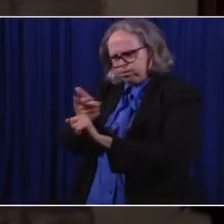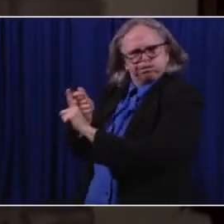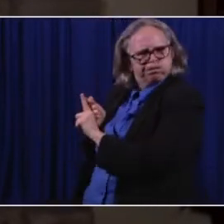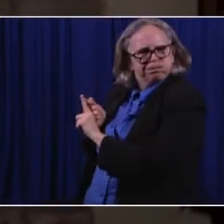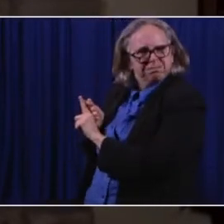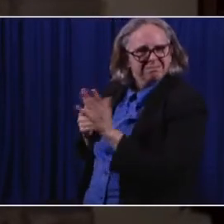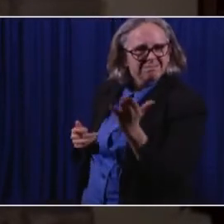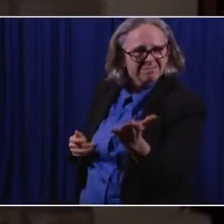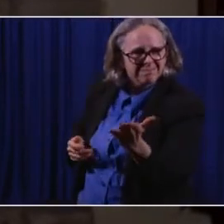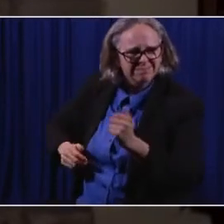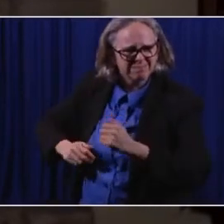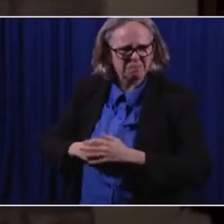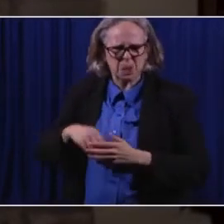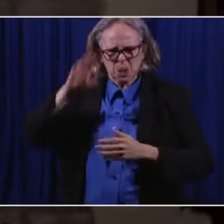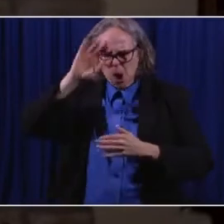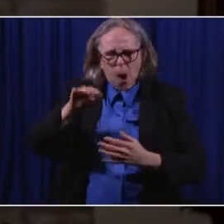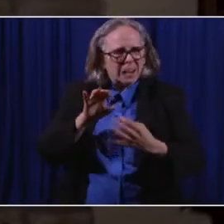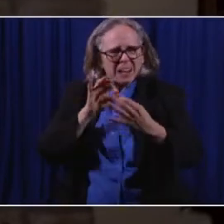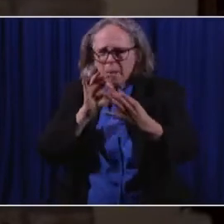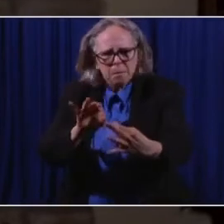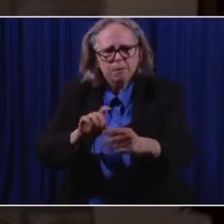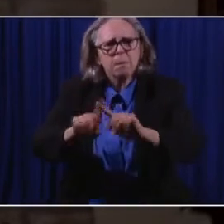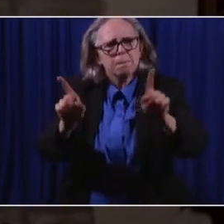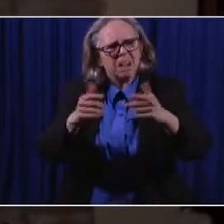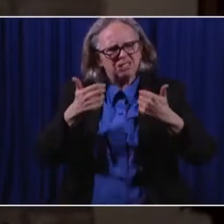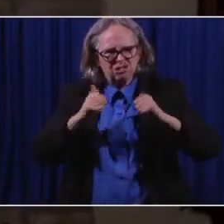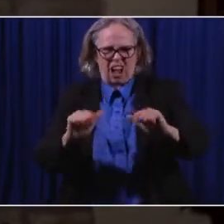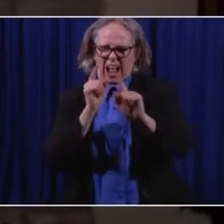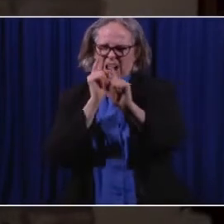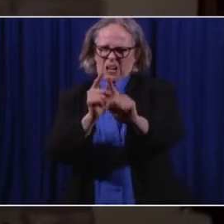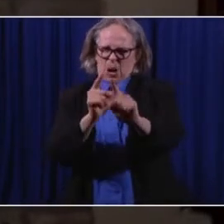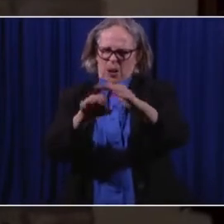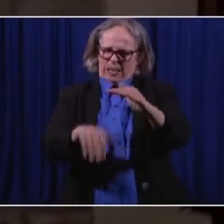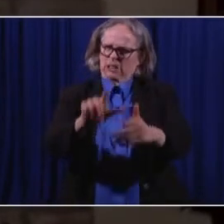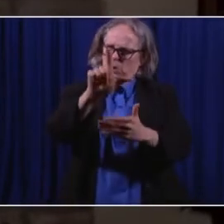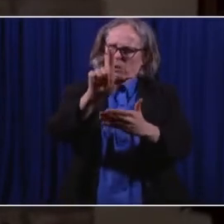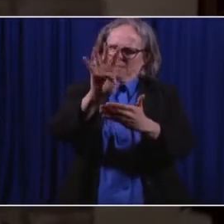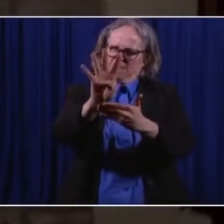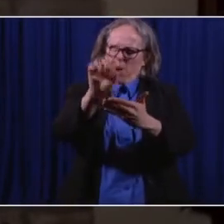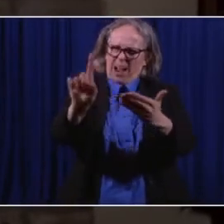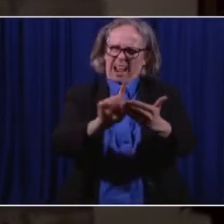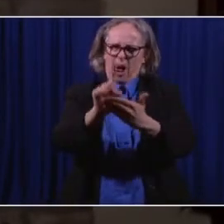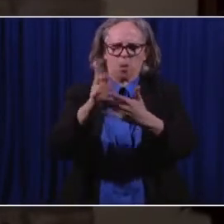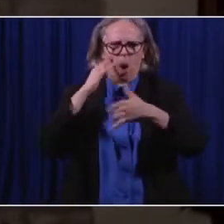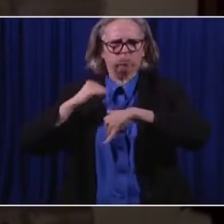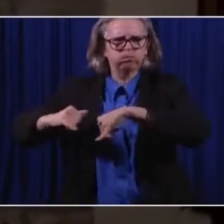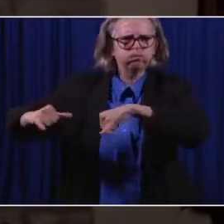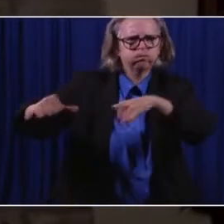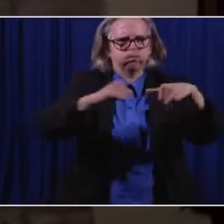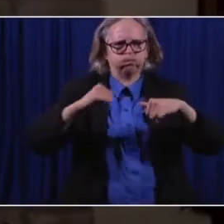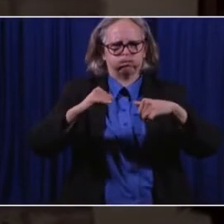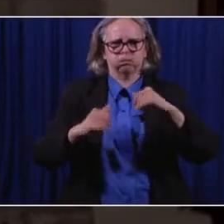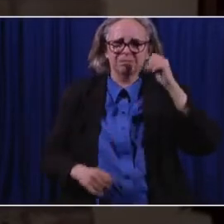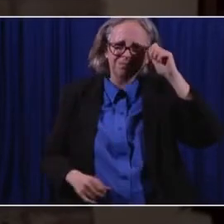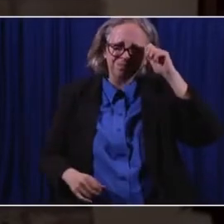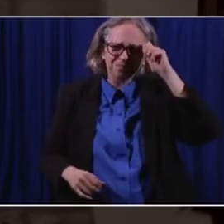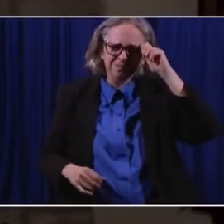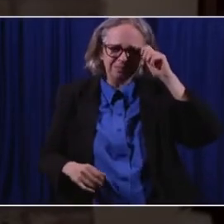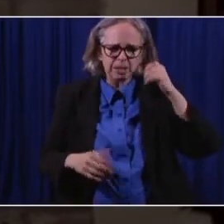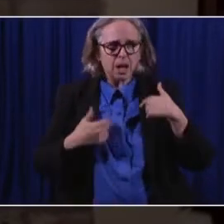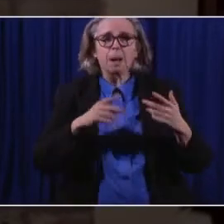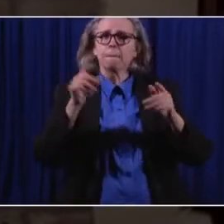ever perfect, but that should be the goal. That should be the standard. And then you have 24 hours to get it in your records and get it